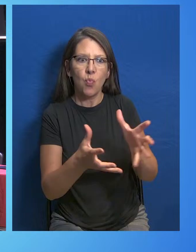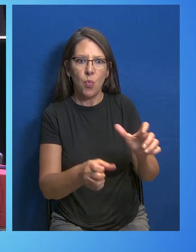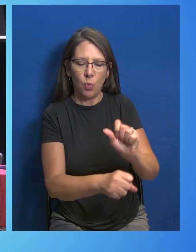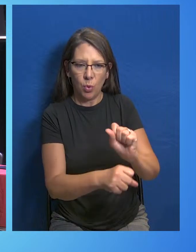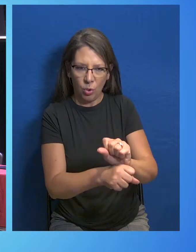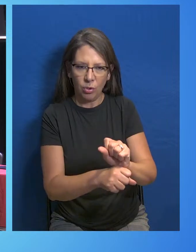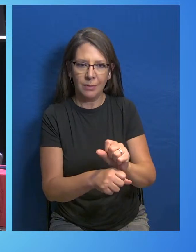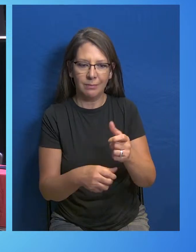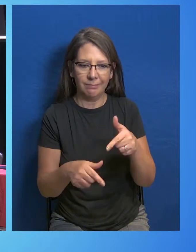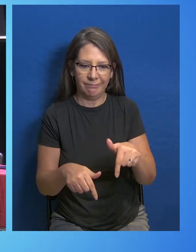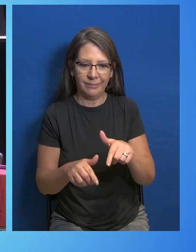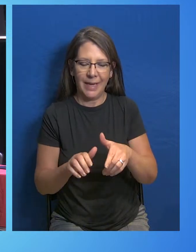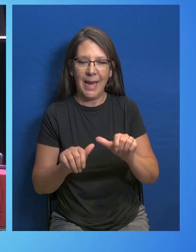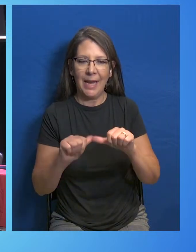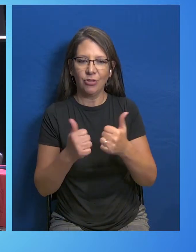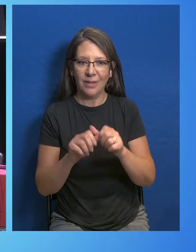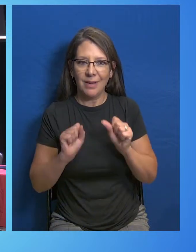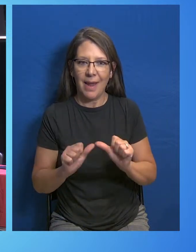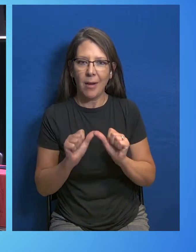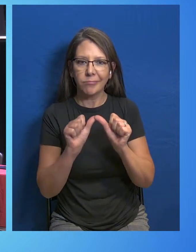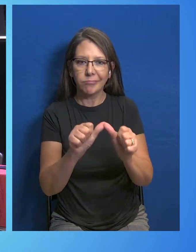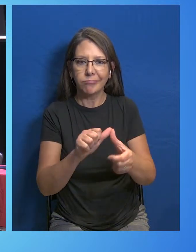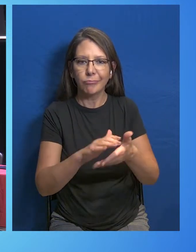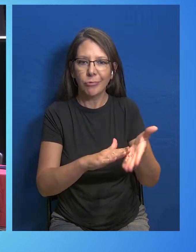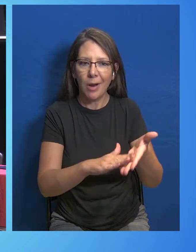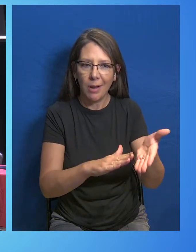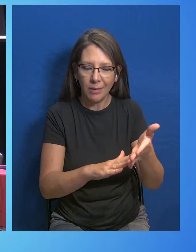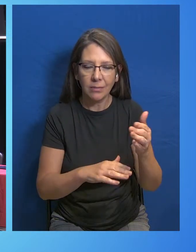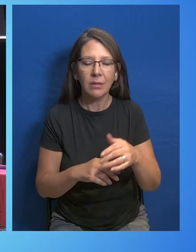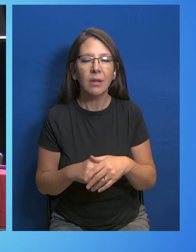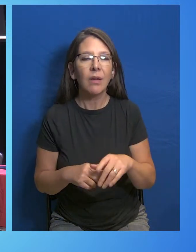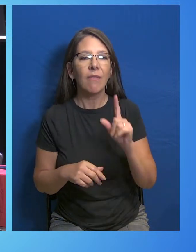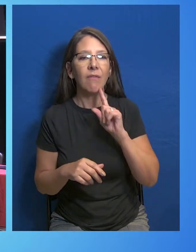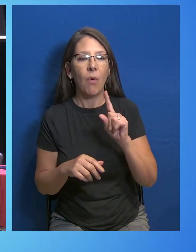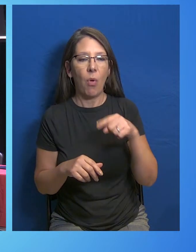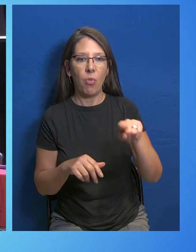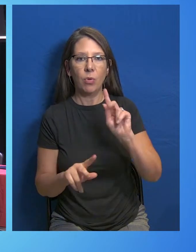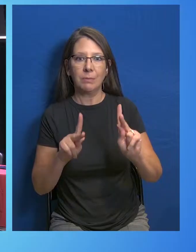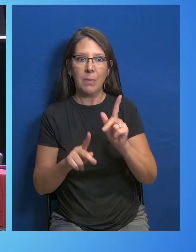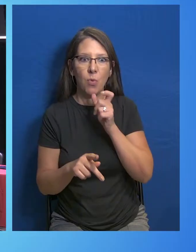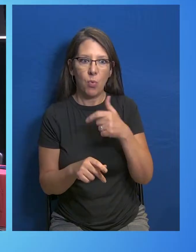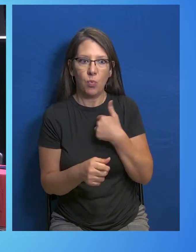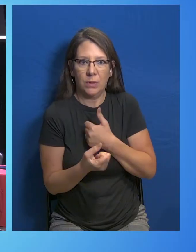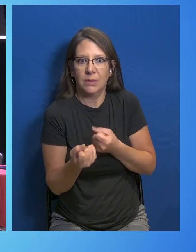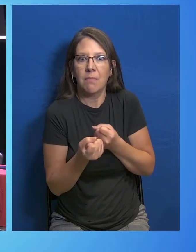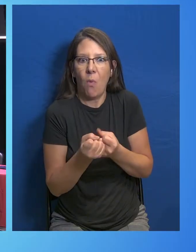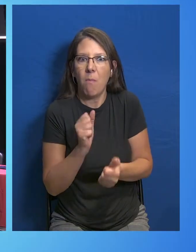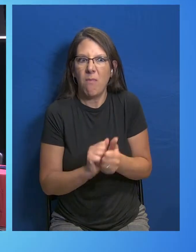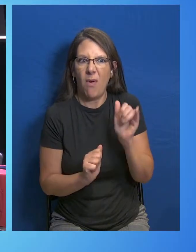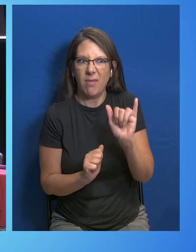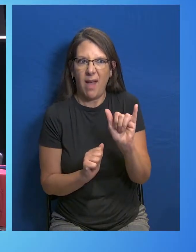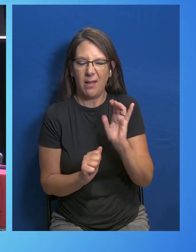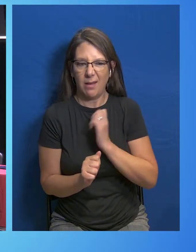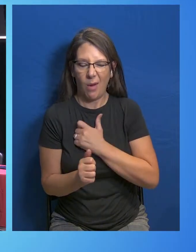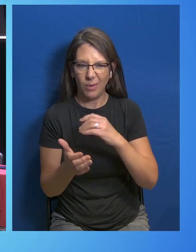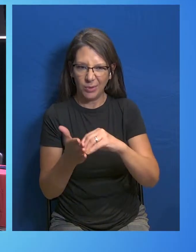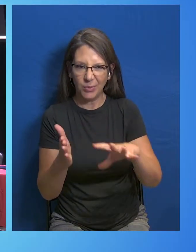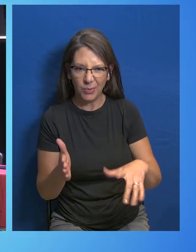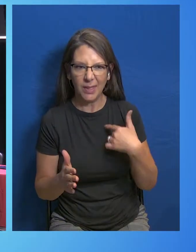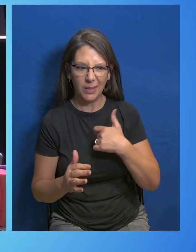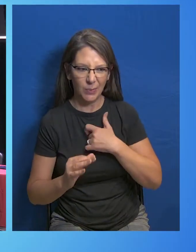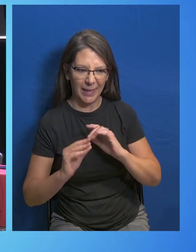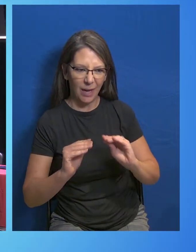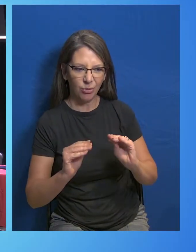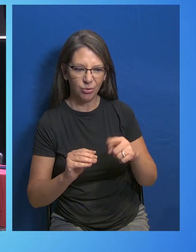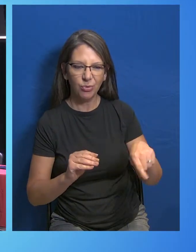run and be there for the people that we support most, which is the children that we educate. So we appreciate you